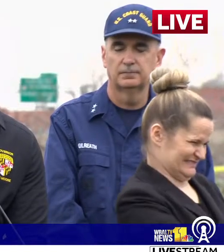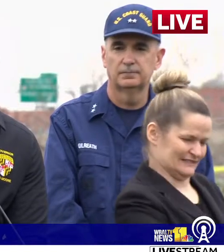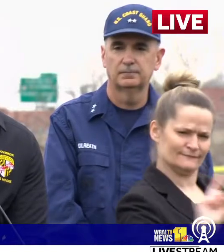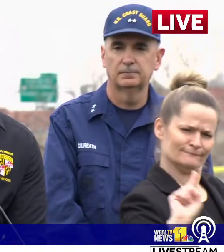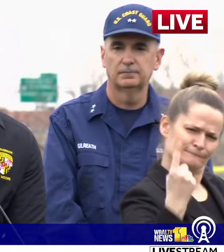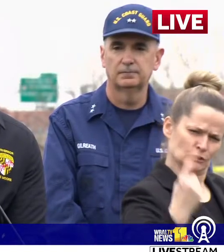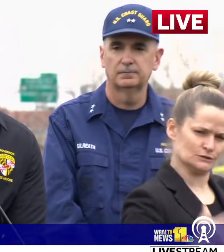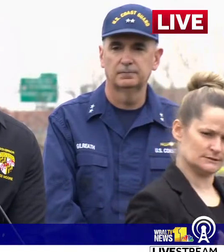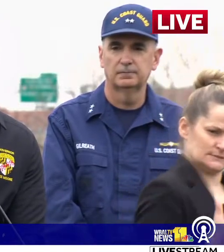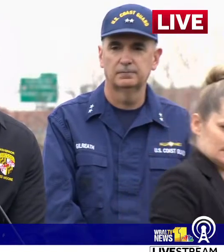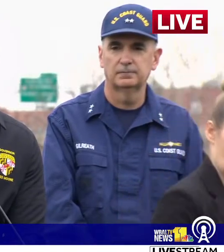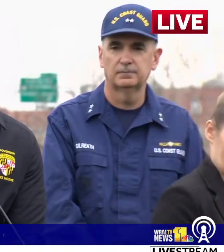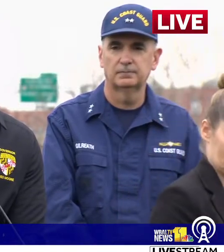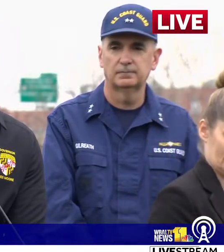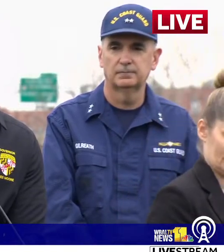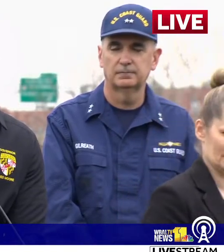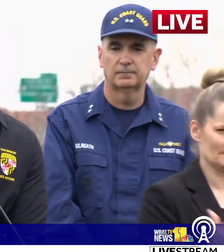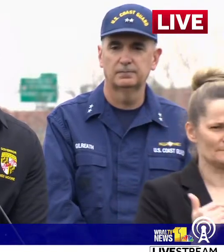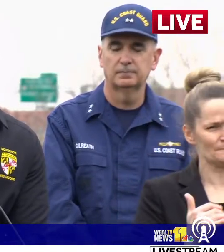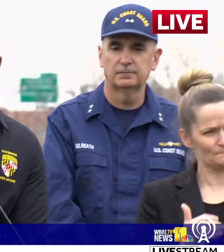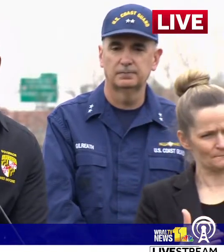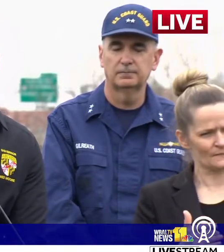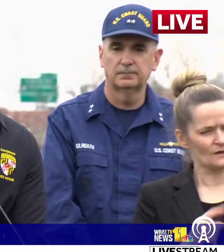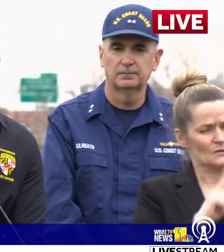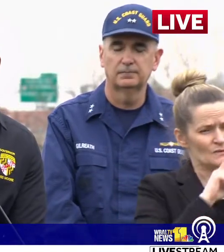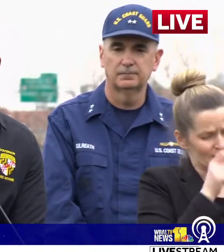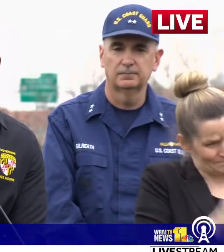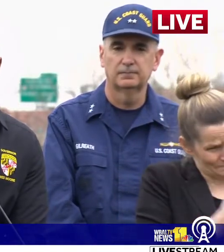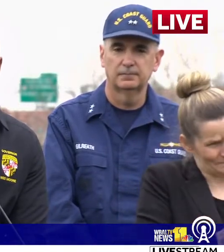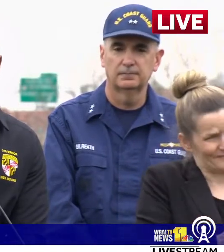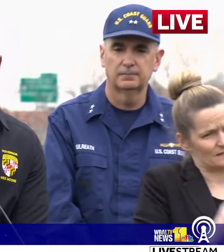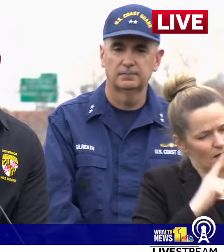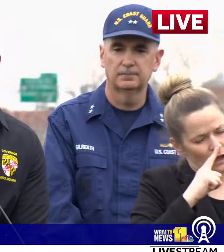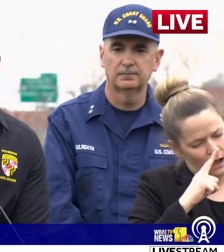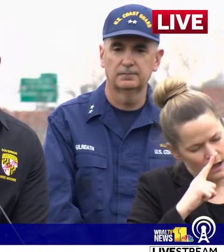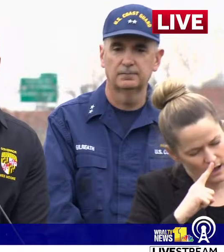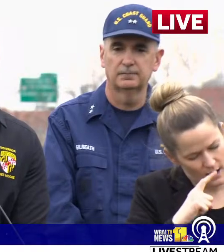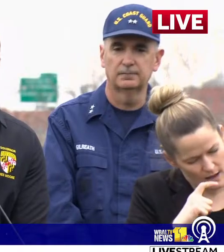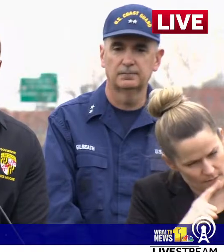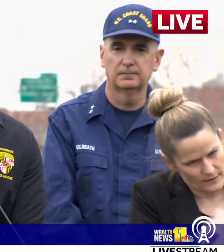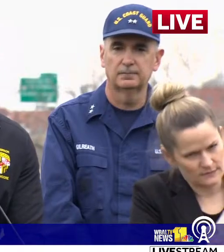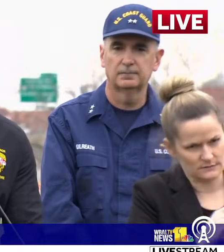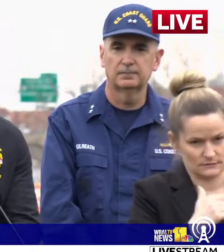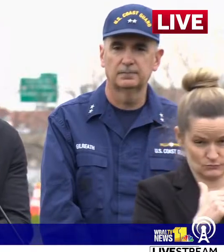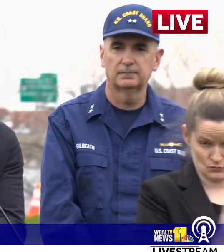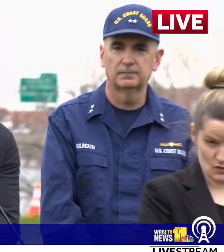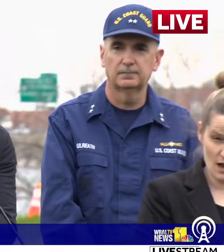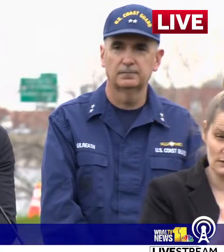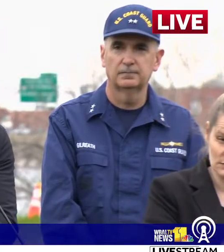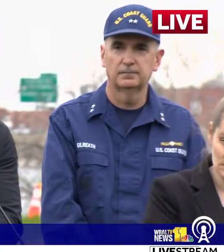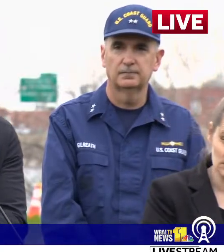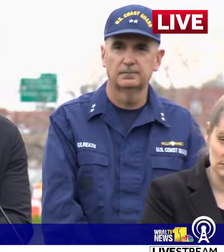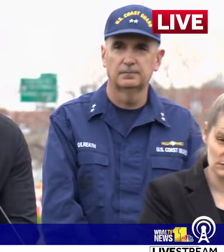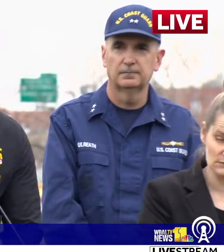This is going to be a remarkably complicated process that's even going to take place to this day. And